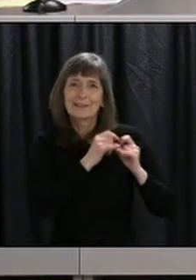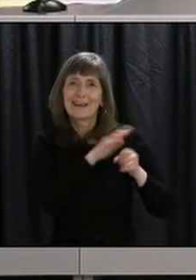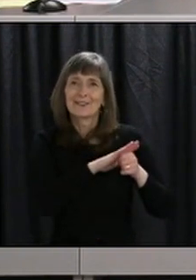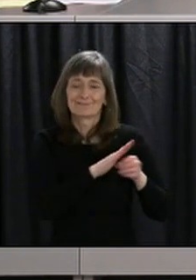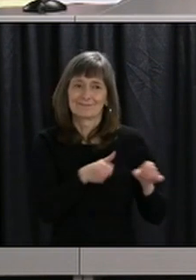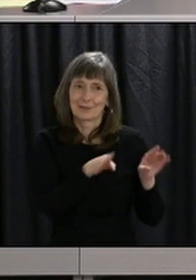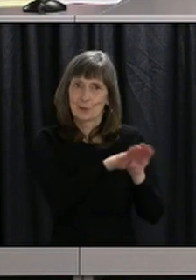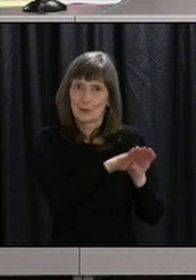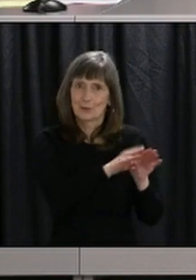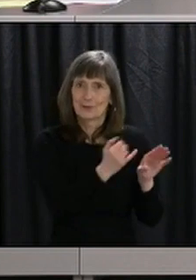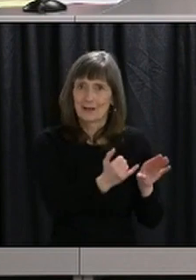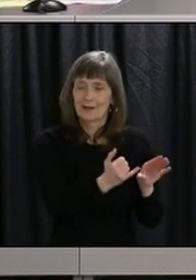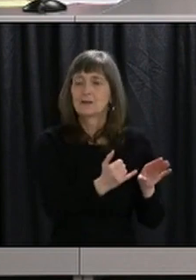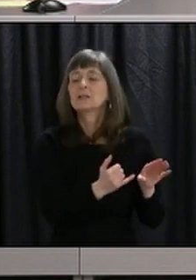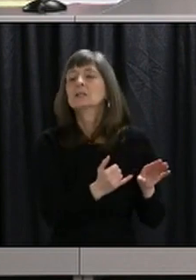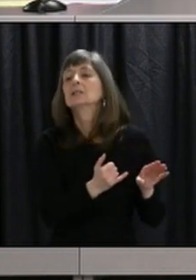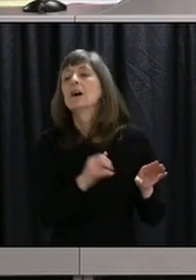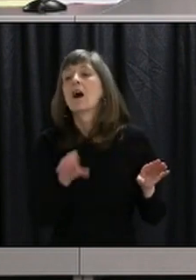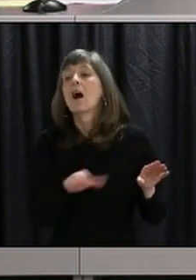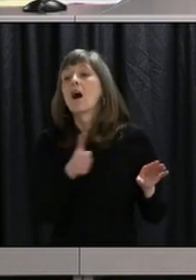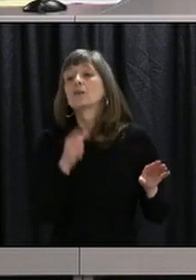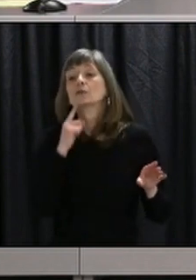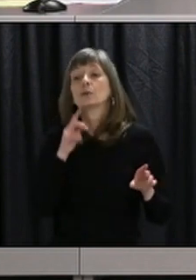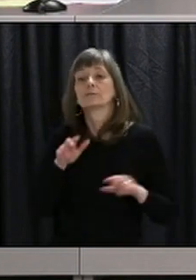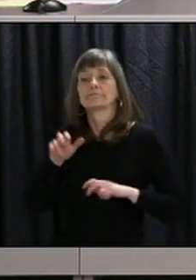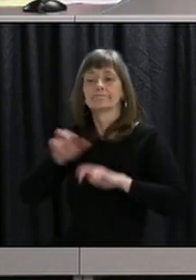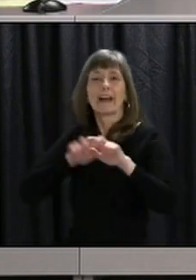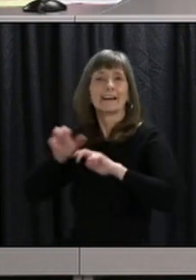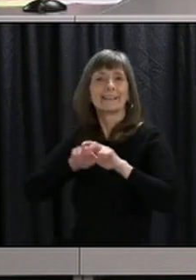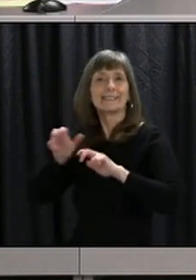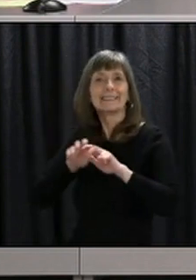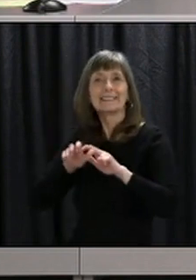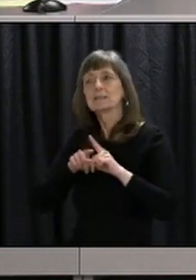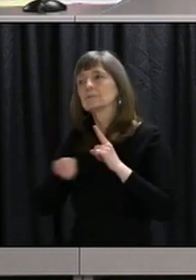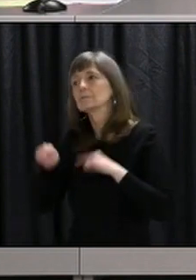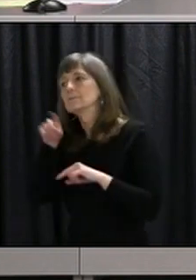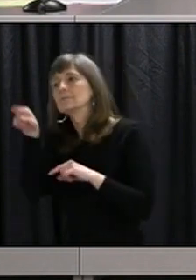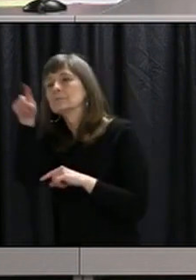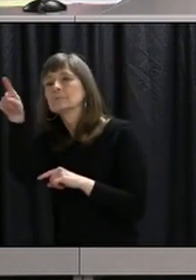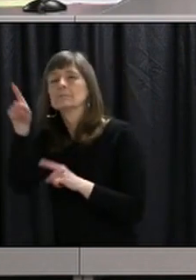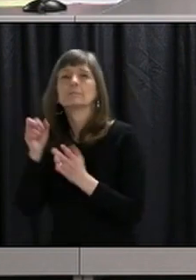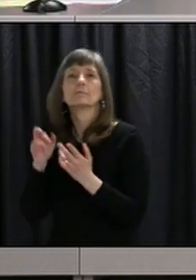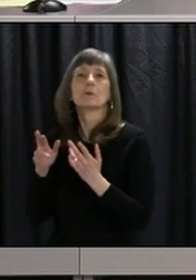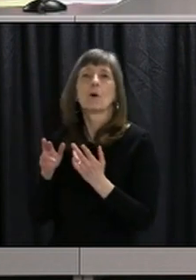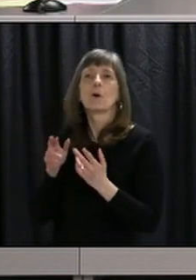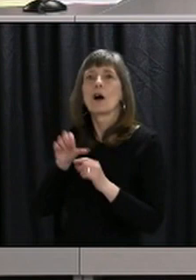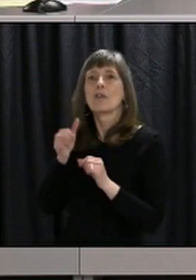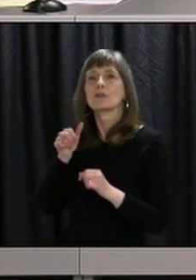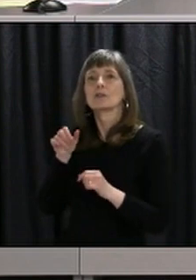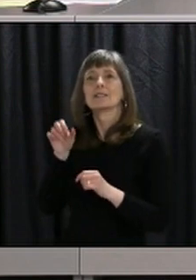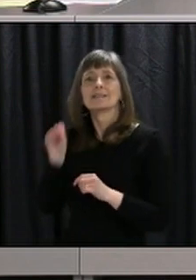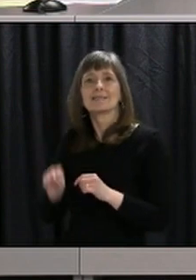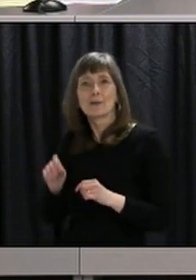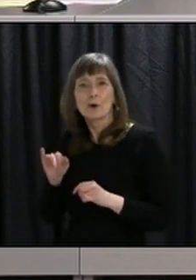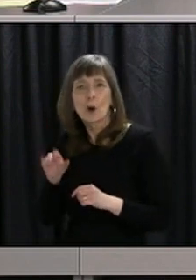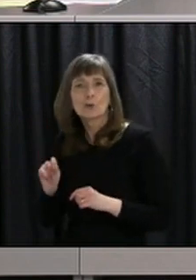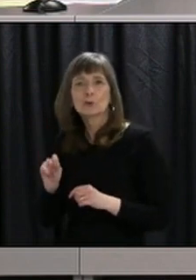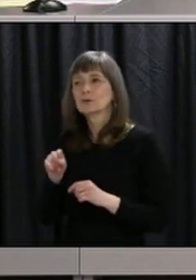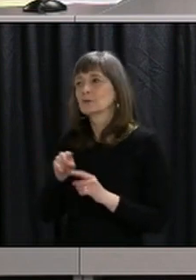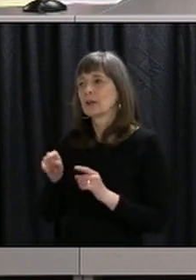a lot of people going out to find trails to hike on, meaning they're going to the southern shore or they're going to other coastal communities to do